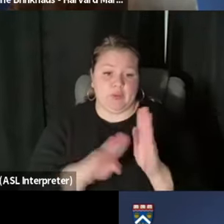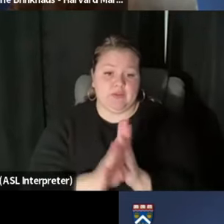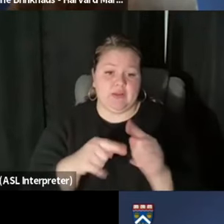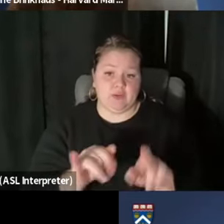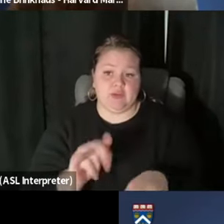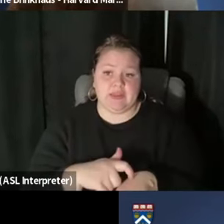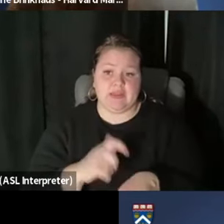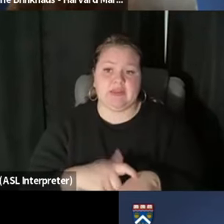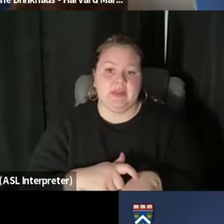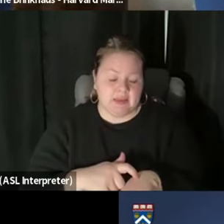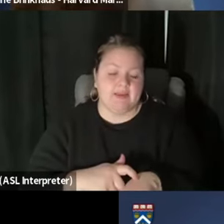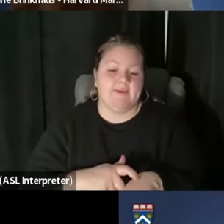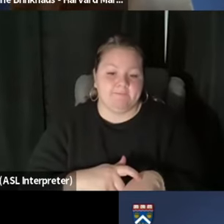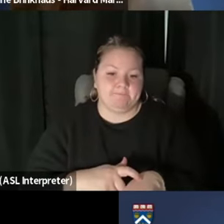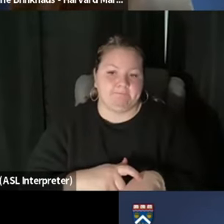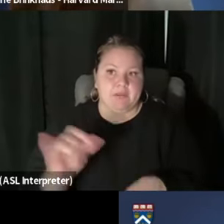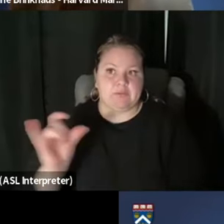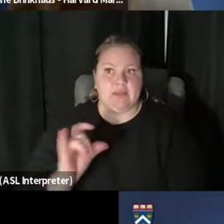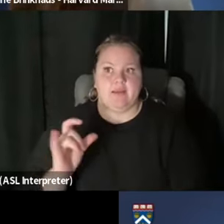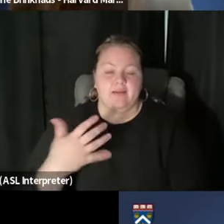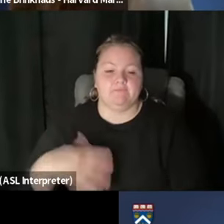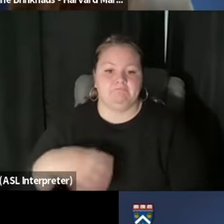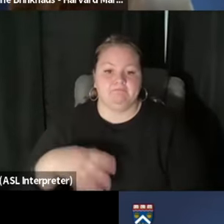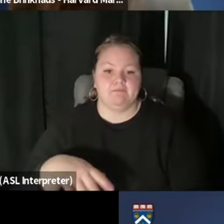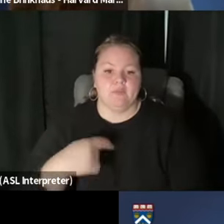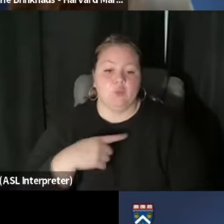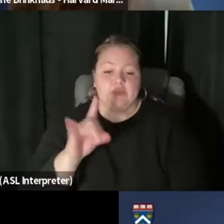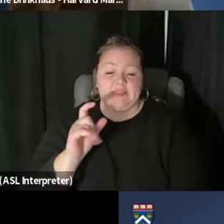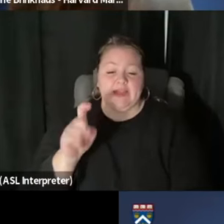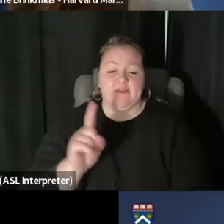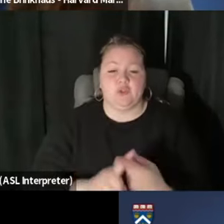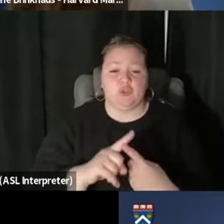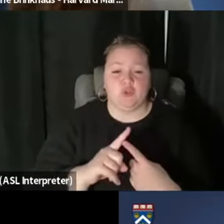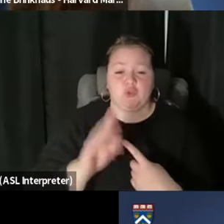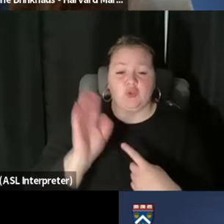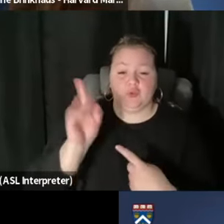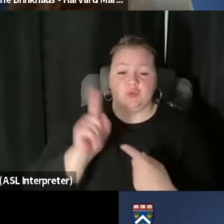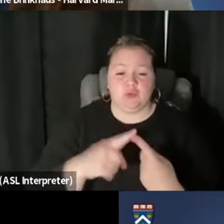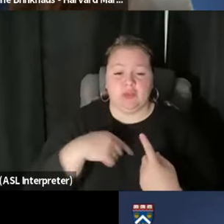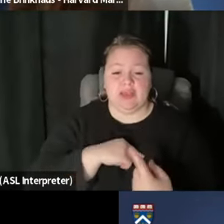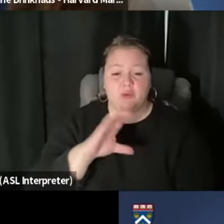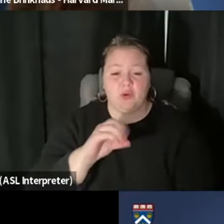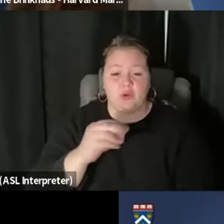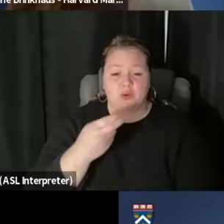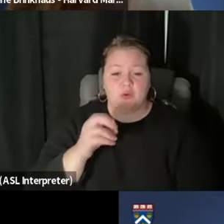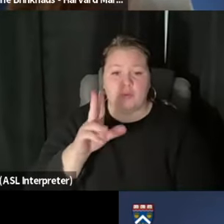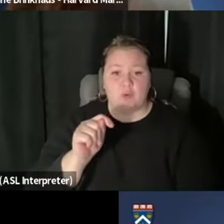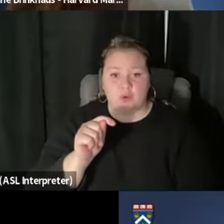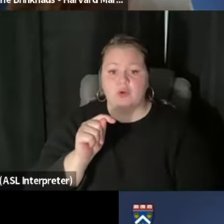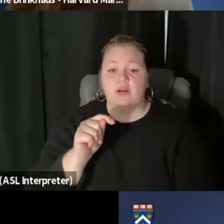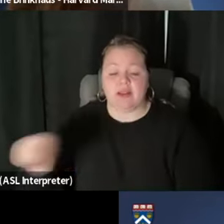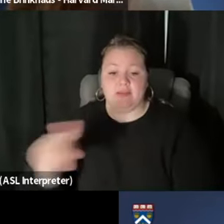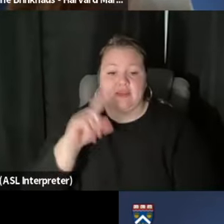time. It was kind of like we had to pitch as well to our cohort to get our teammates